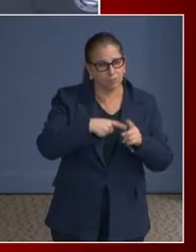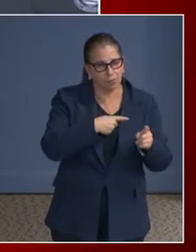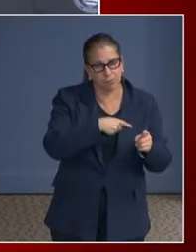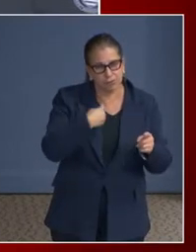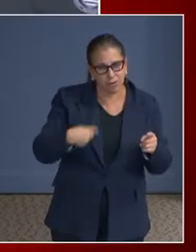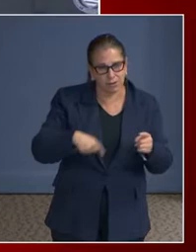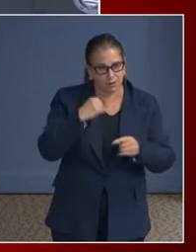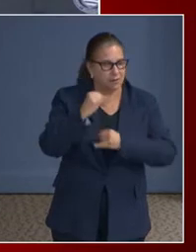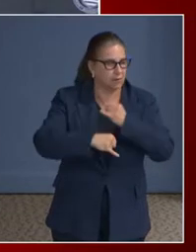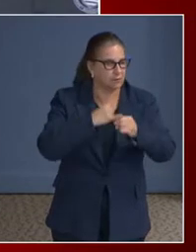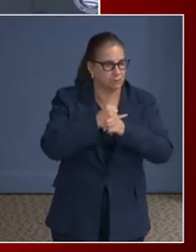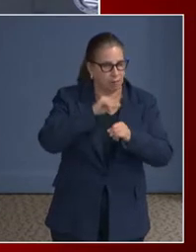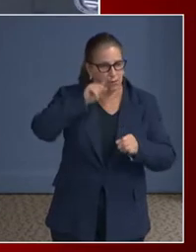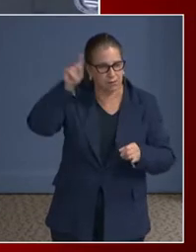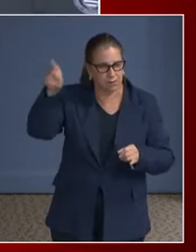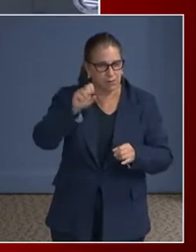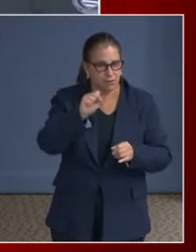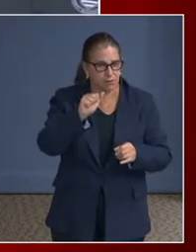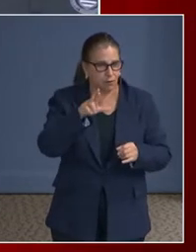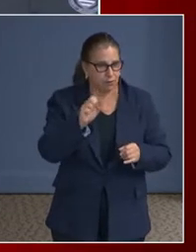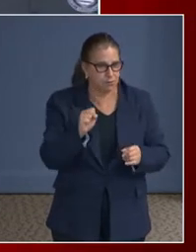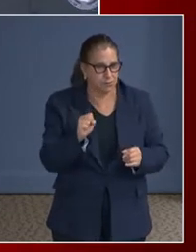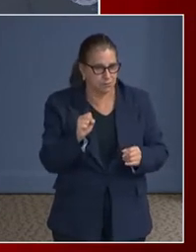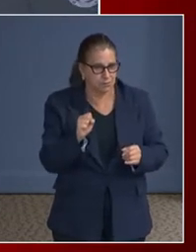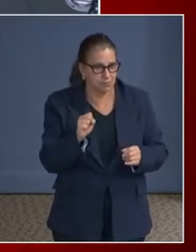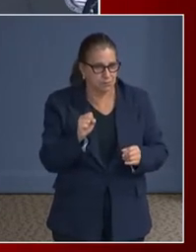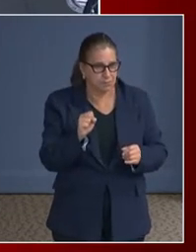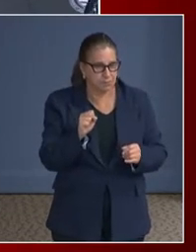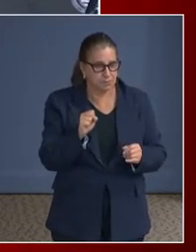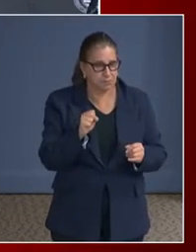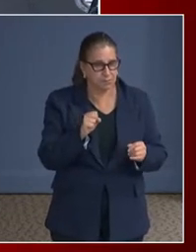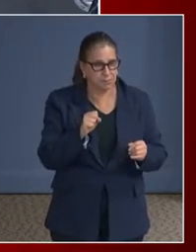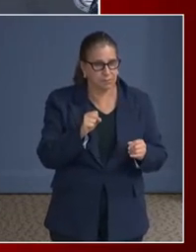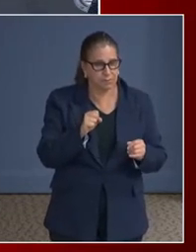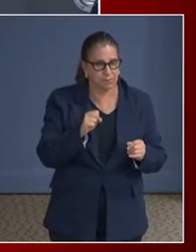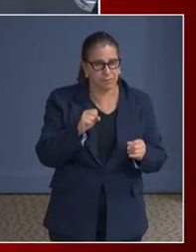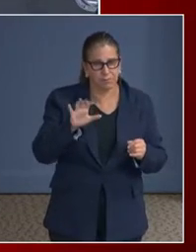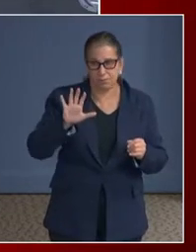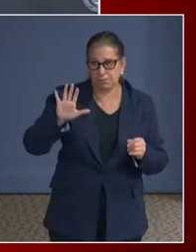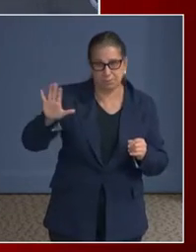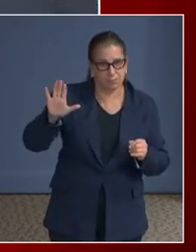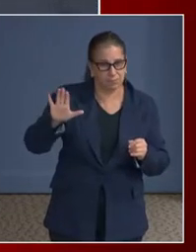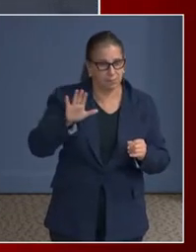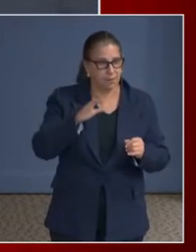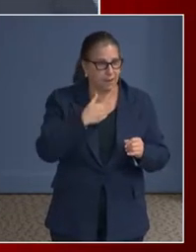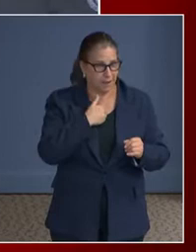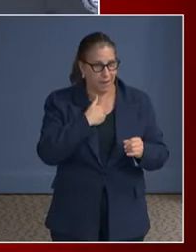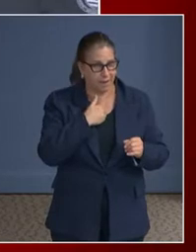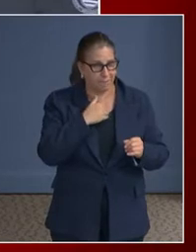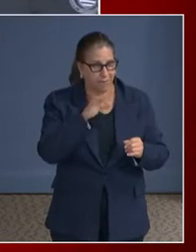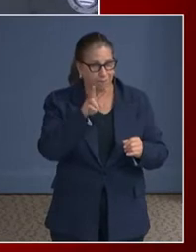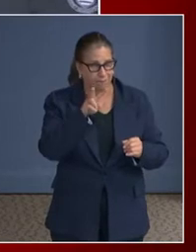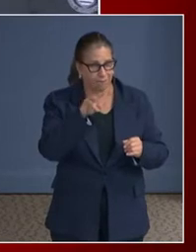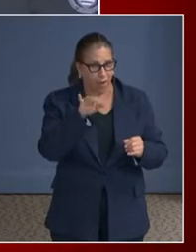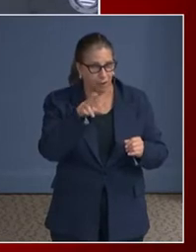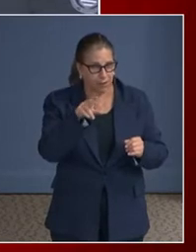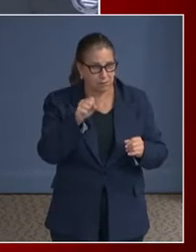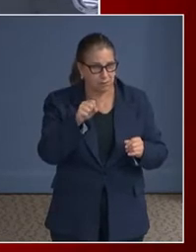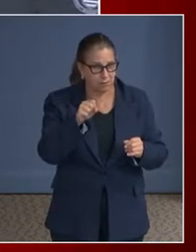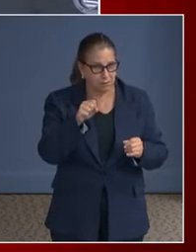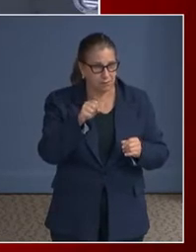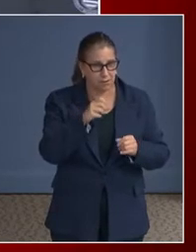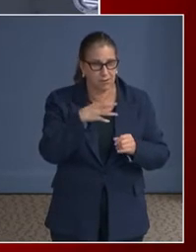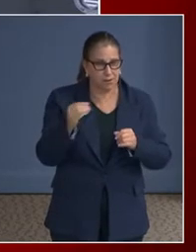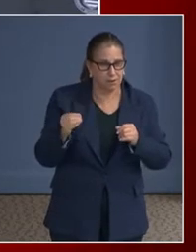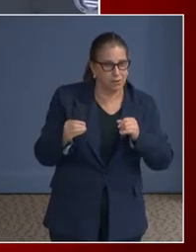Although that may be true, and we're still trying to understand how useful wastewater data is as a supplement to